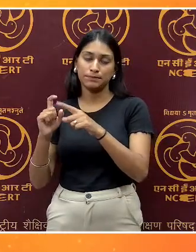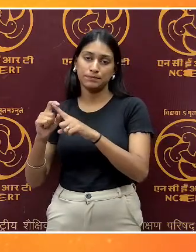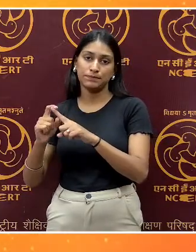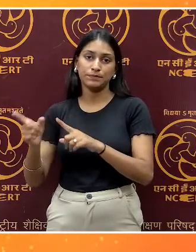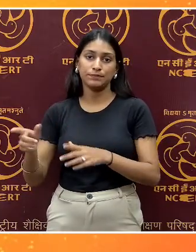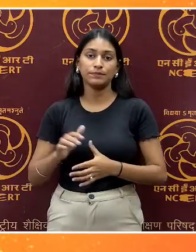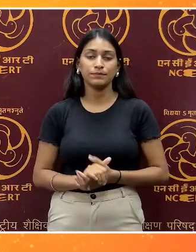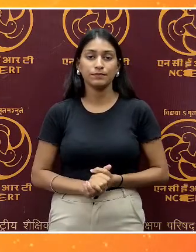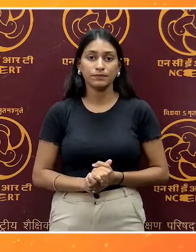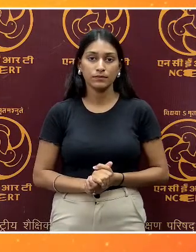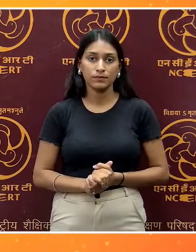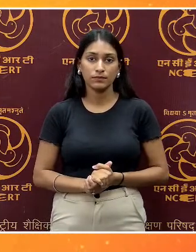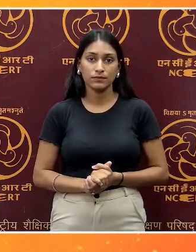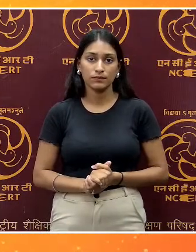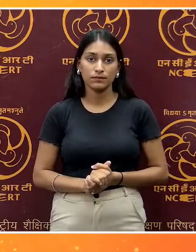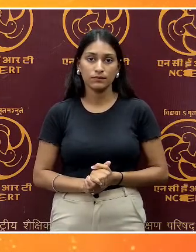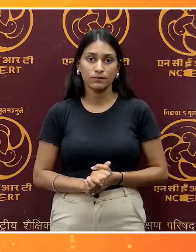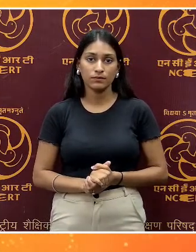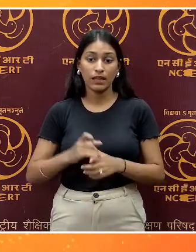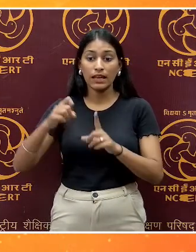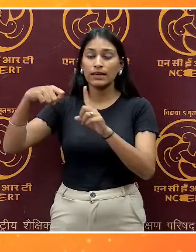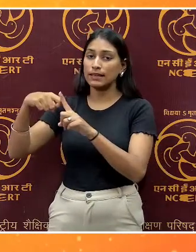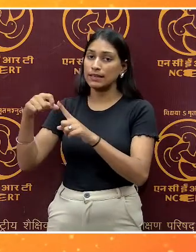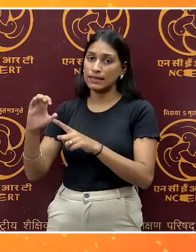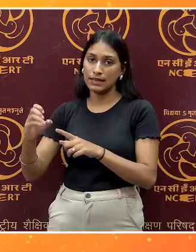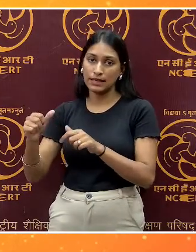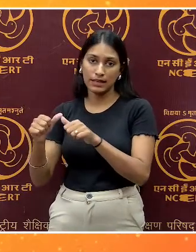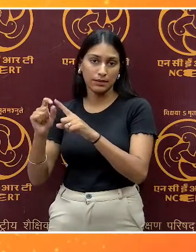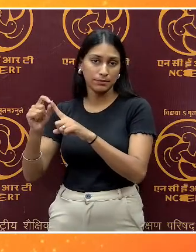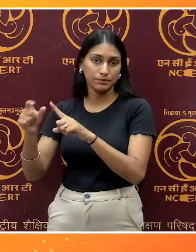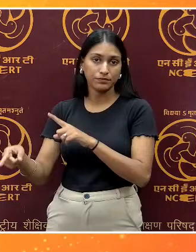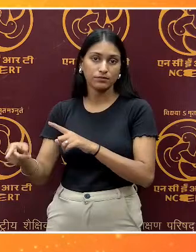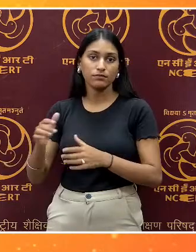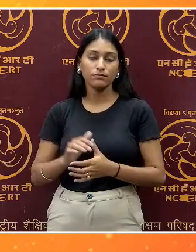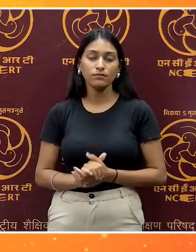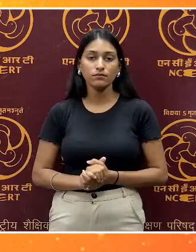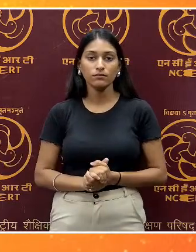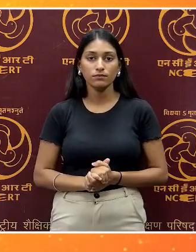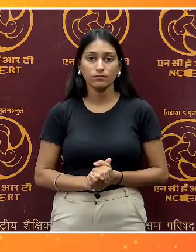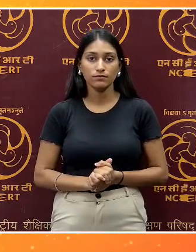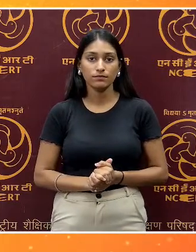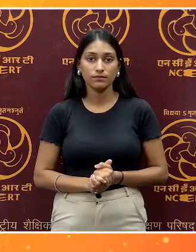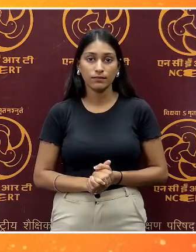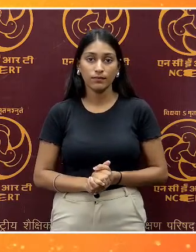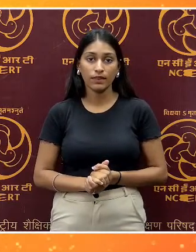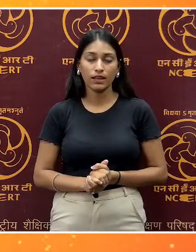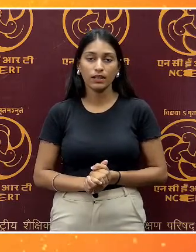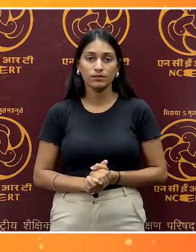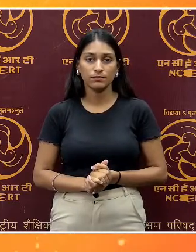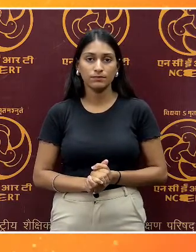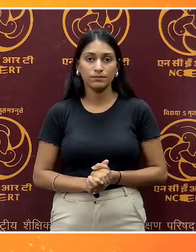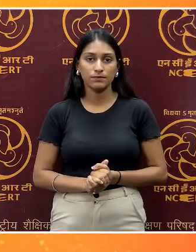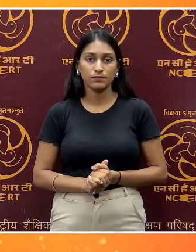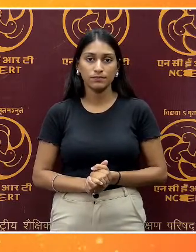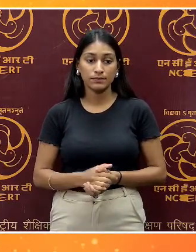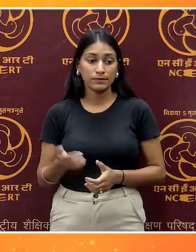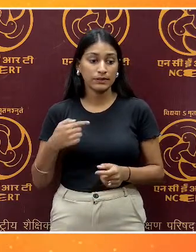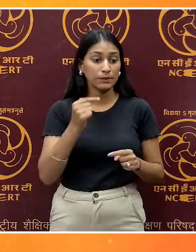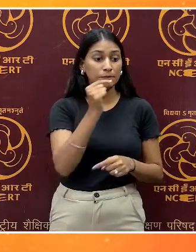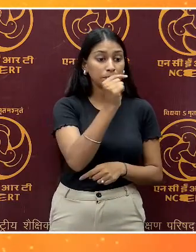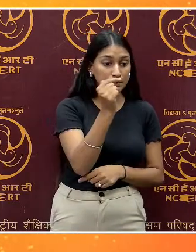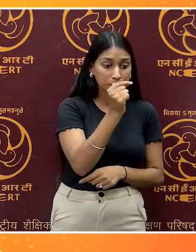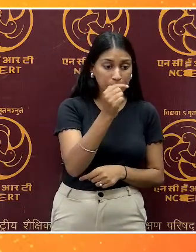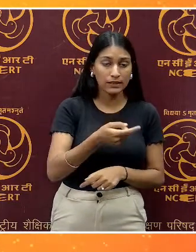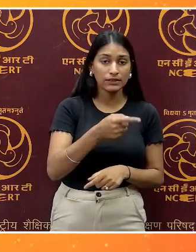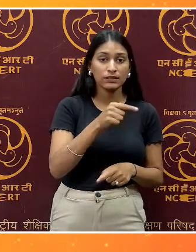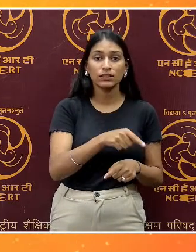I cap, j cap, k cap. Right. And if they are in negative directions, then we will have to take minus I cap, minus j